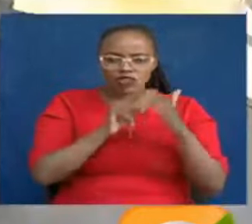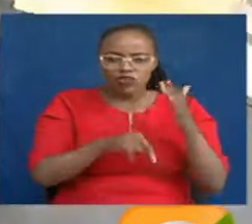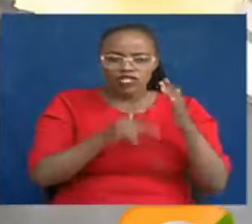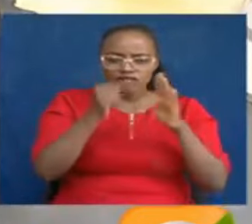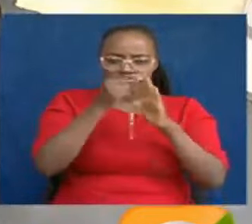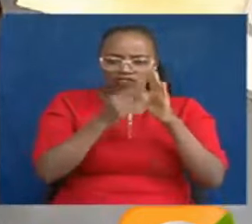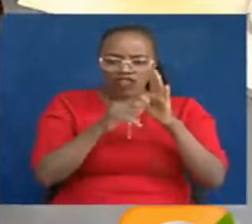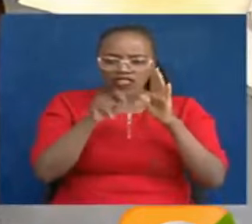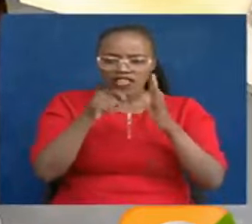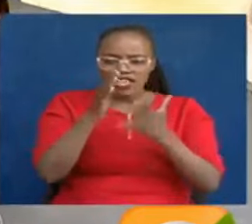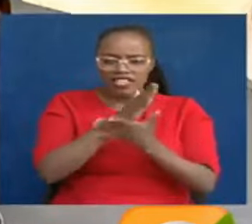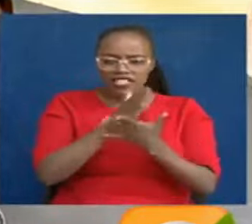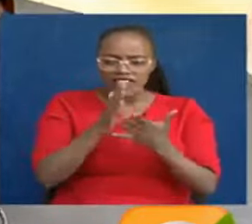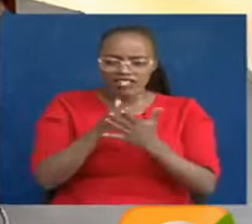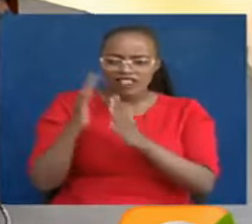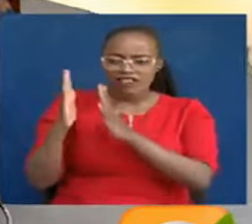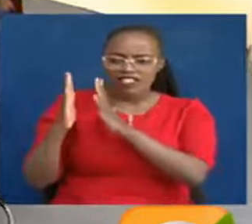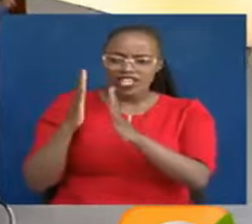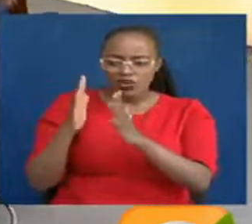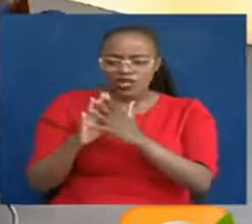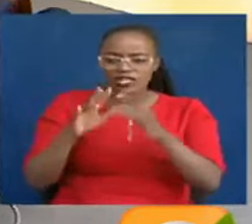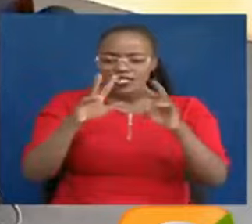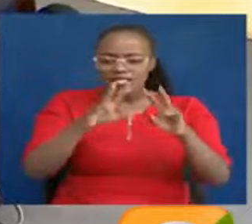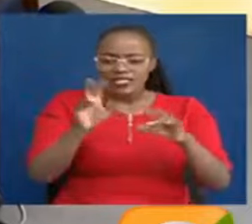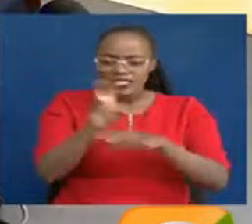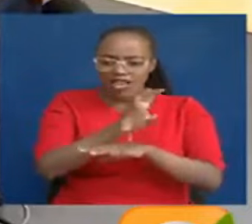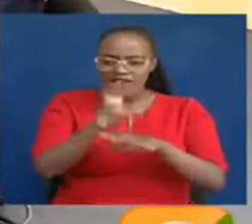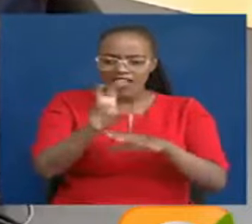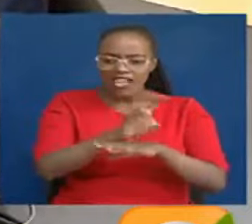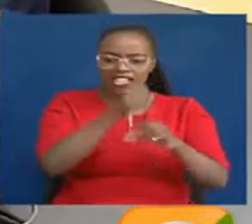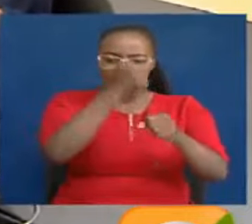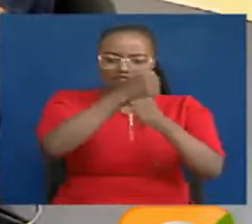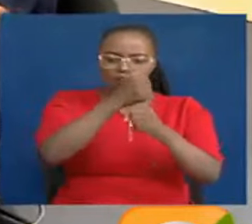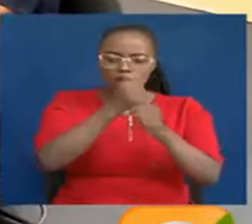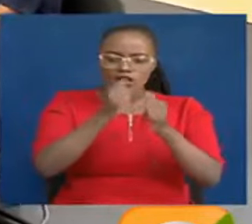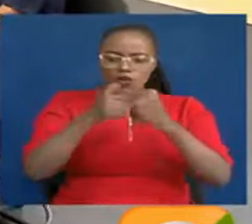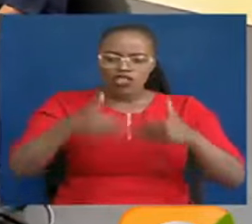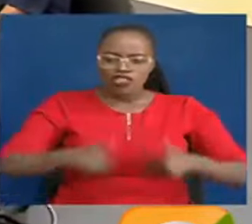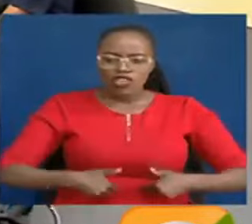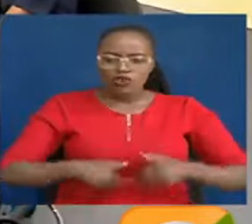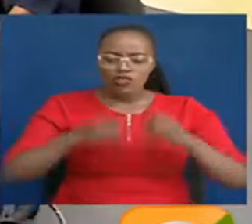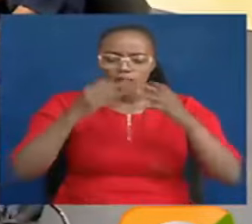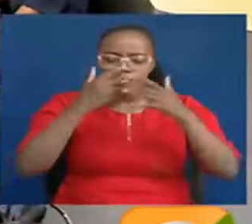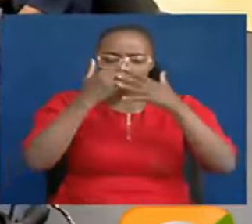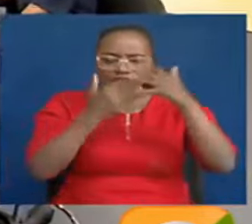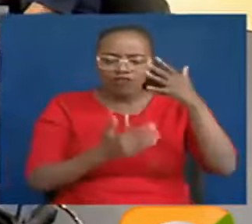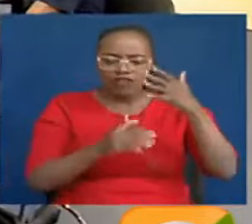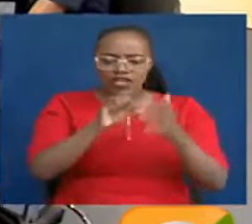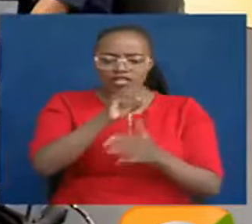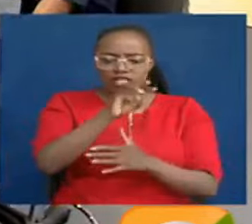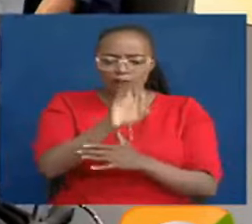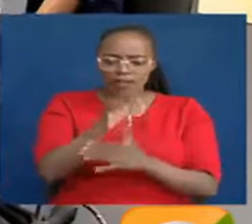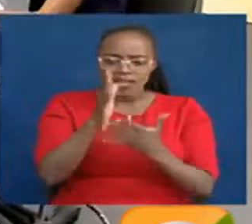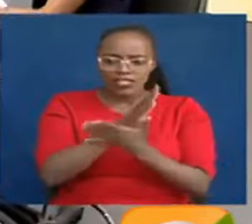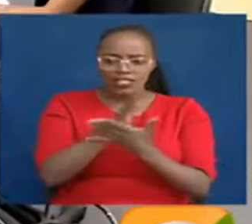key sectors, security, surveillance, but particularly also working with the youth, and many of those are in the SME sector.